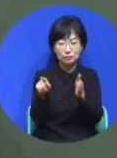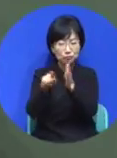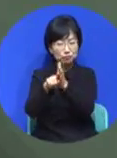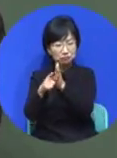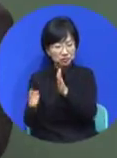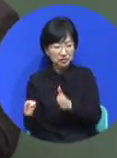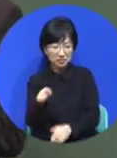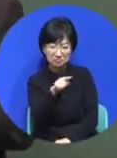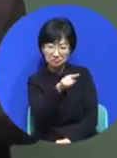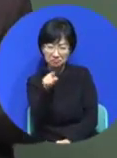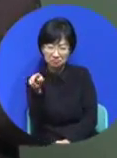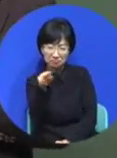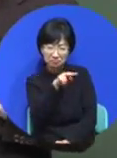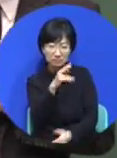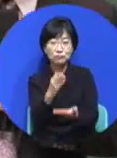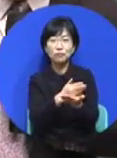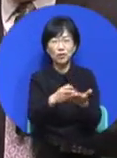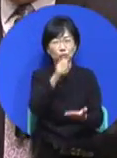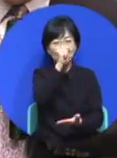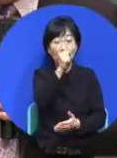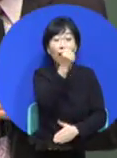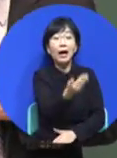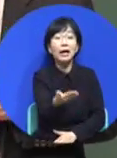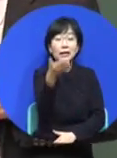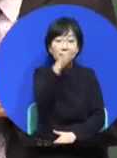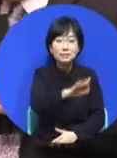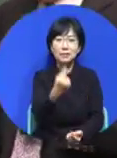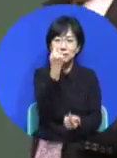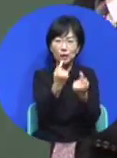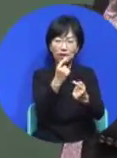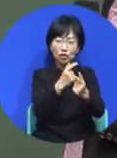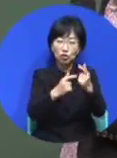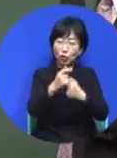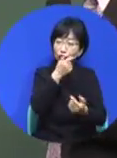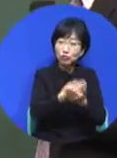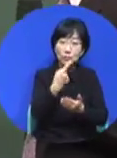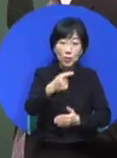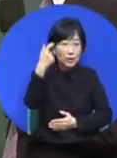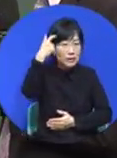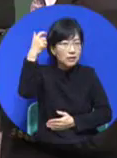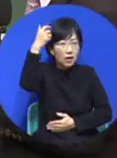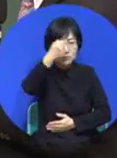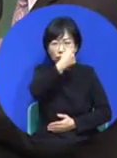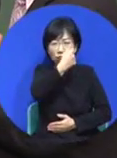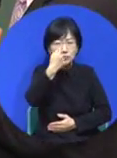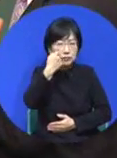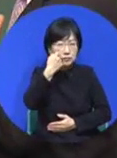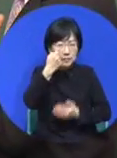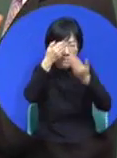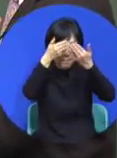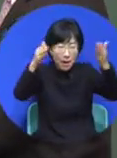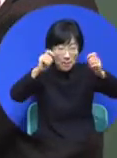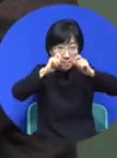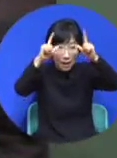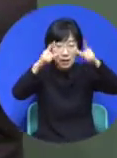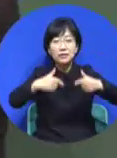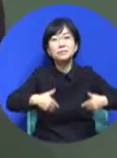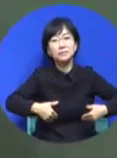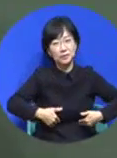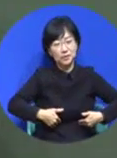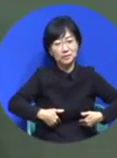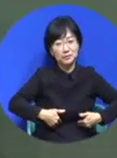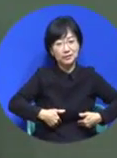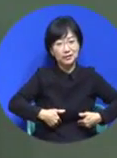When you go out into the world and do your ministry, you do need to see carefully the world and the world of unbelief. You must see your faith, but also